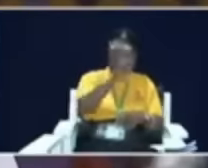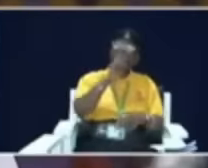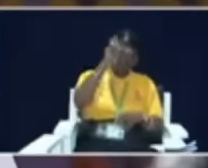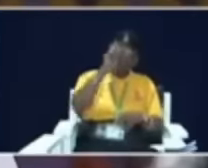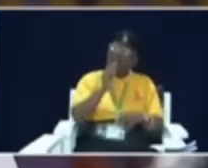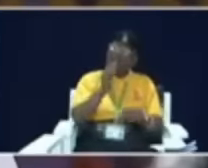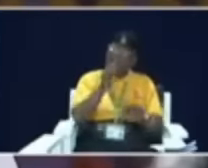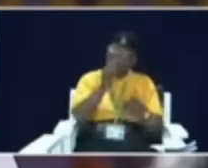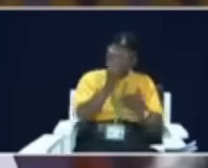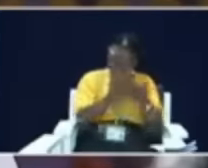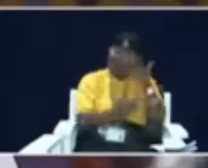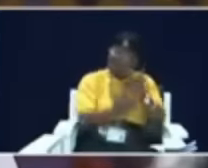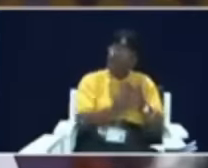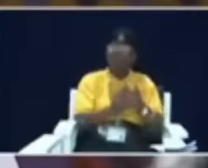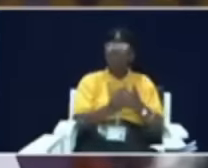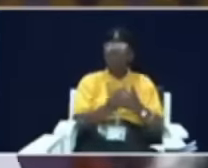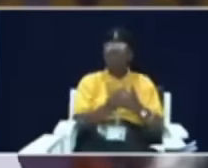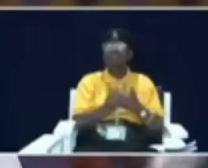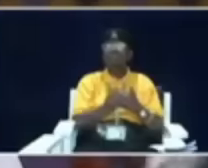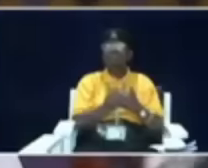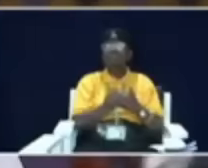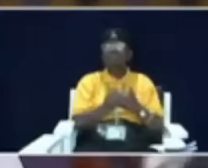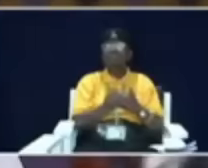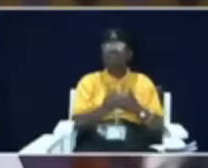depending on which nation.